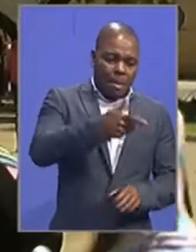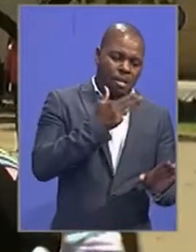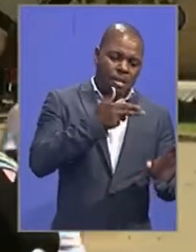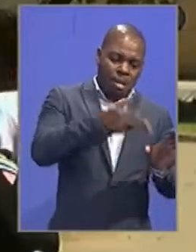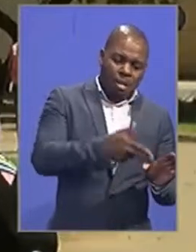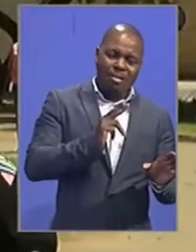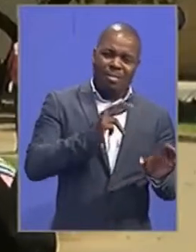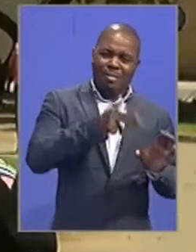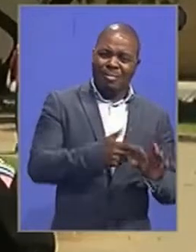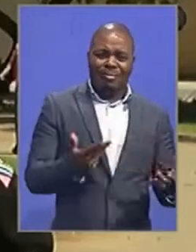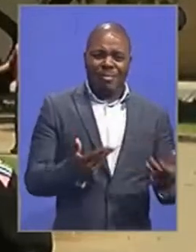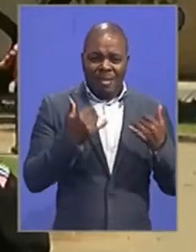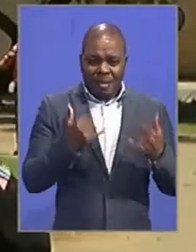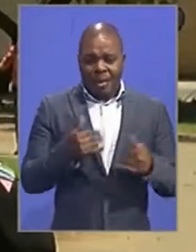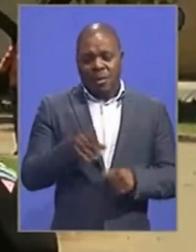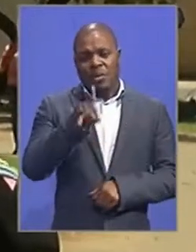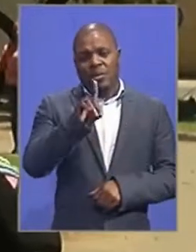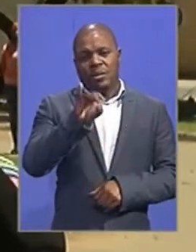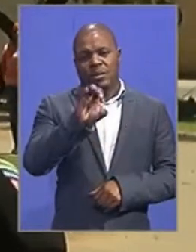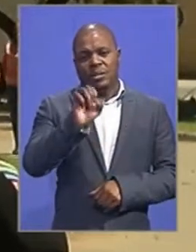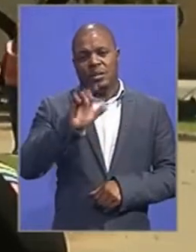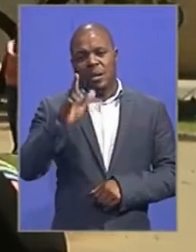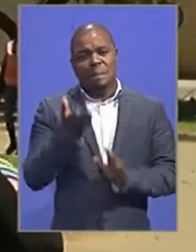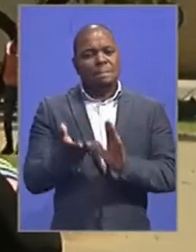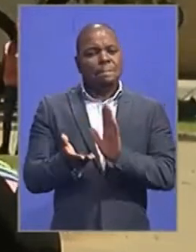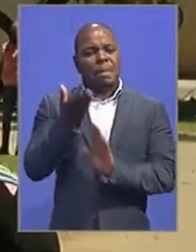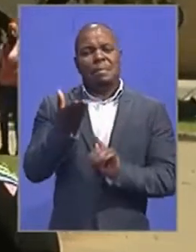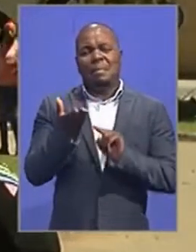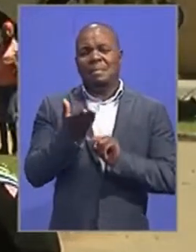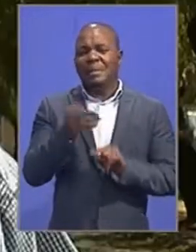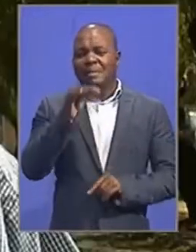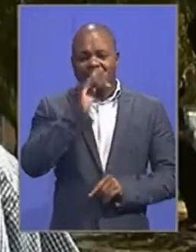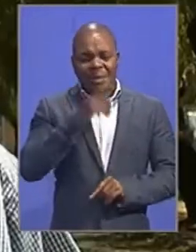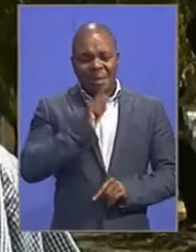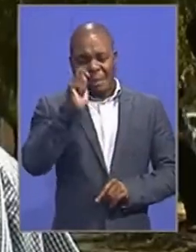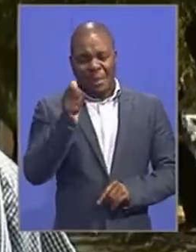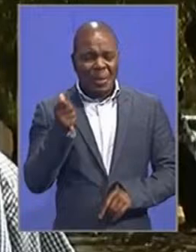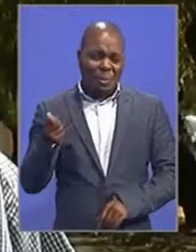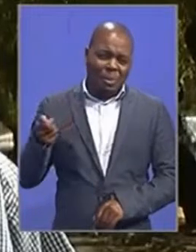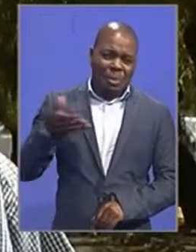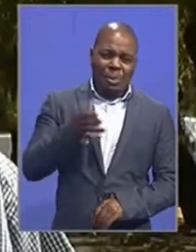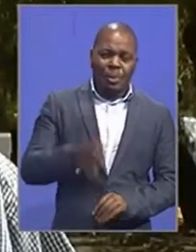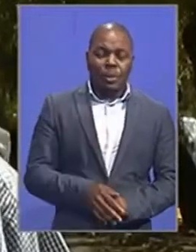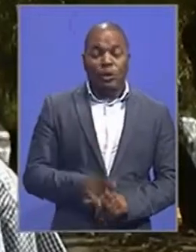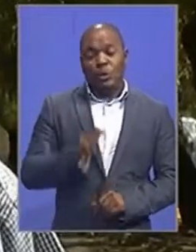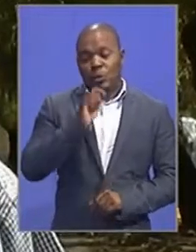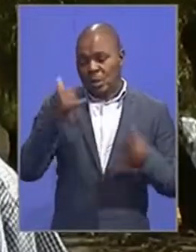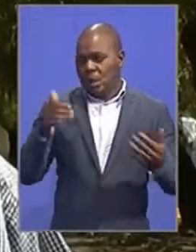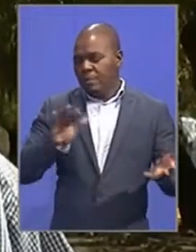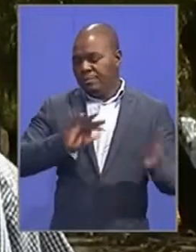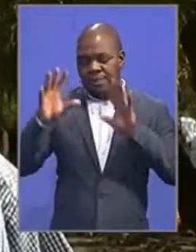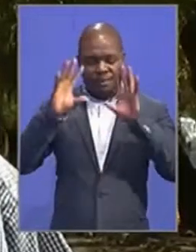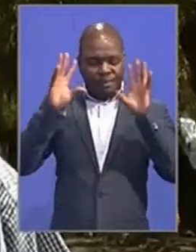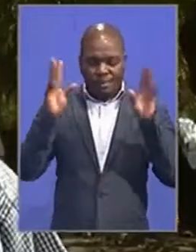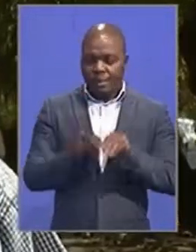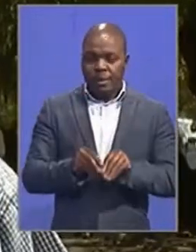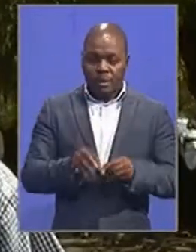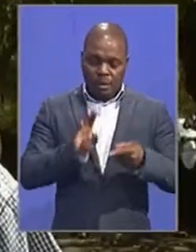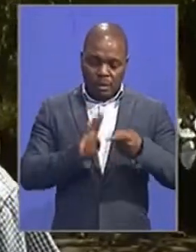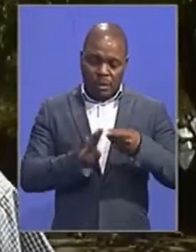it, the new price of diesel, I mean, it's quite a heavy bill. It's just a shambles at the moment. We're not getting water at the